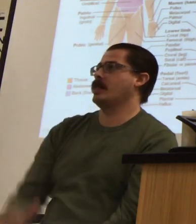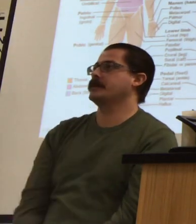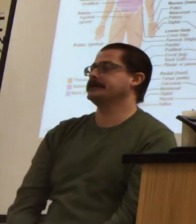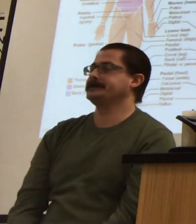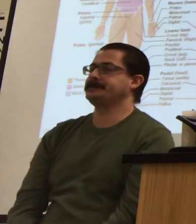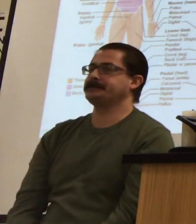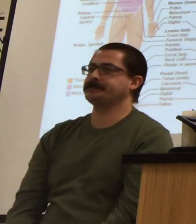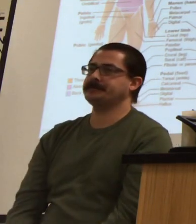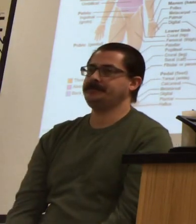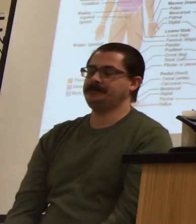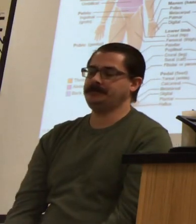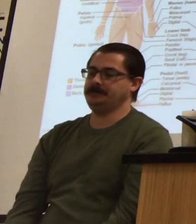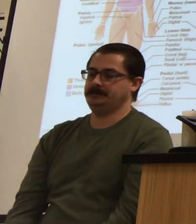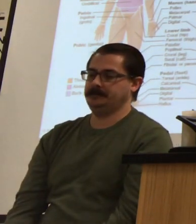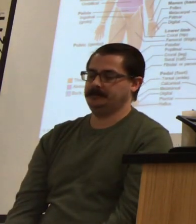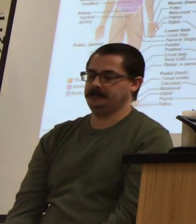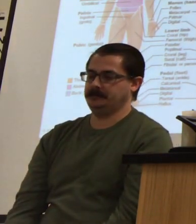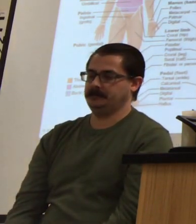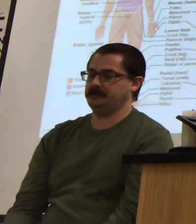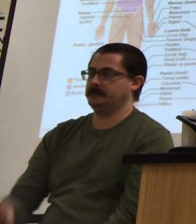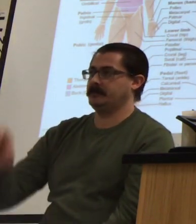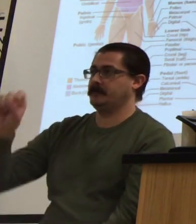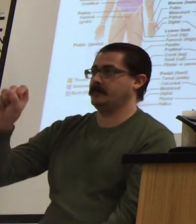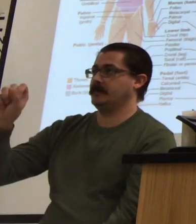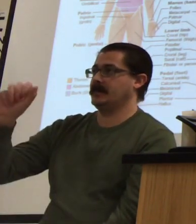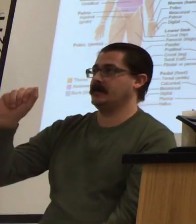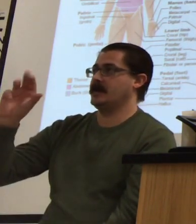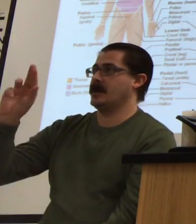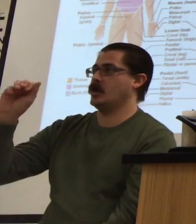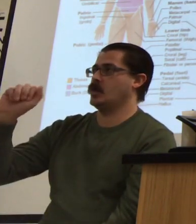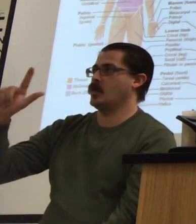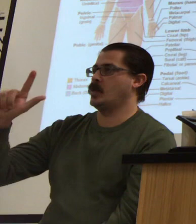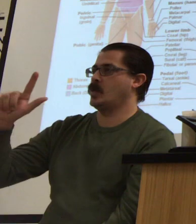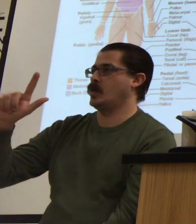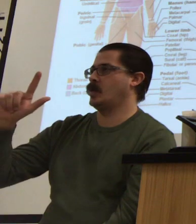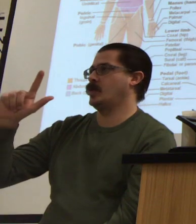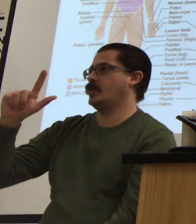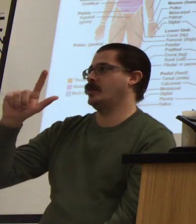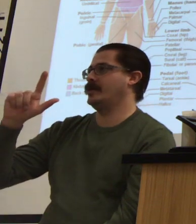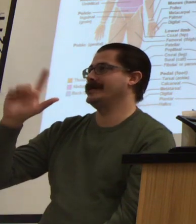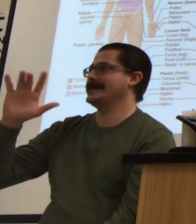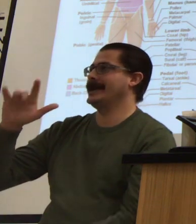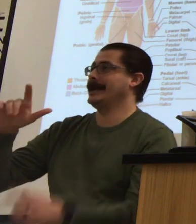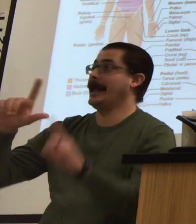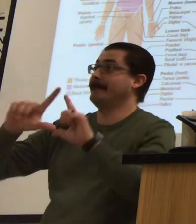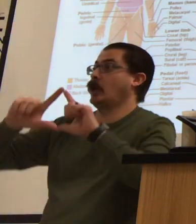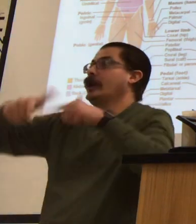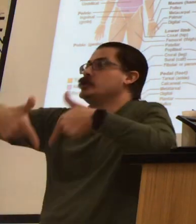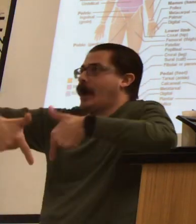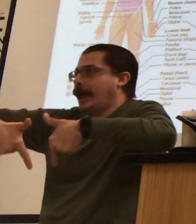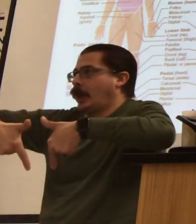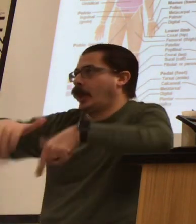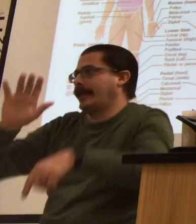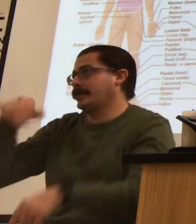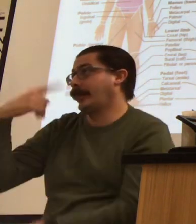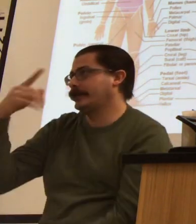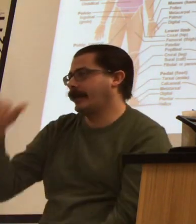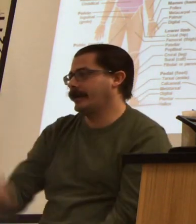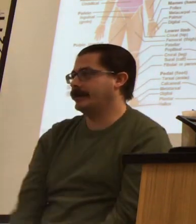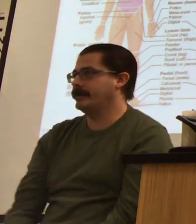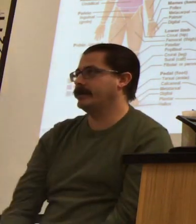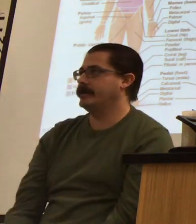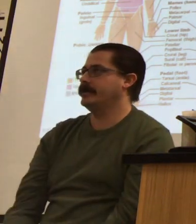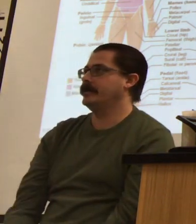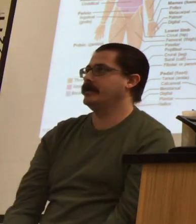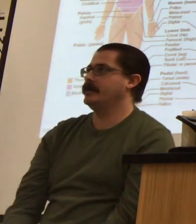is, the sacral region, I'll just kind of draw an inverted triangle, that's kind of the shape of it. There's that space